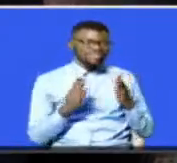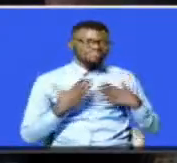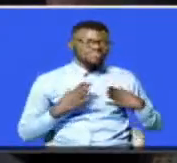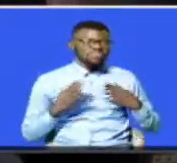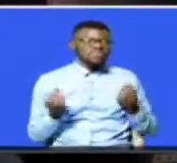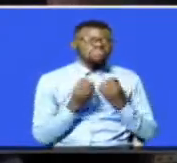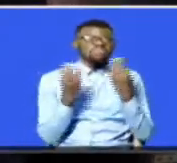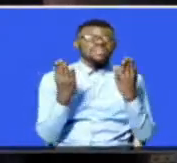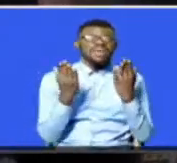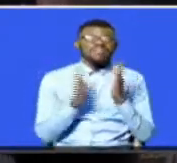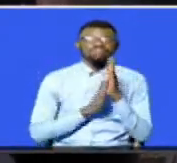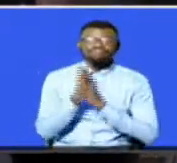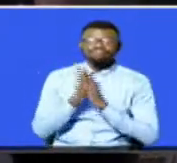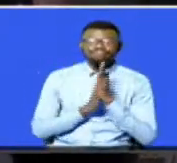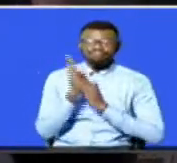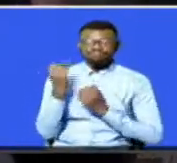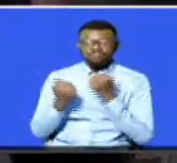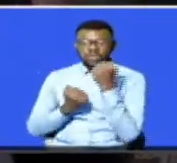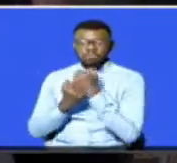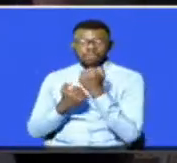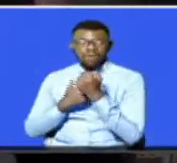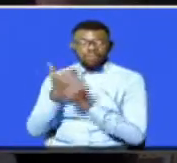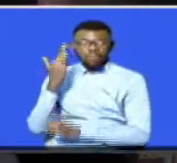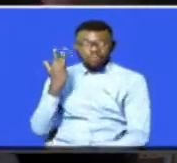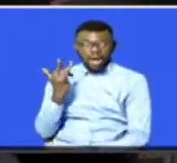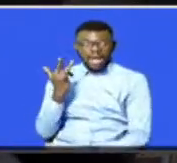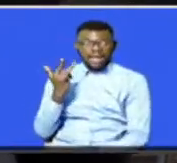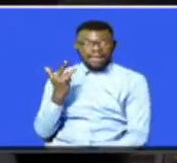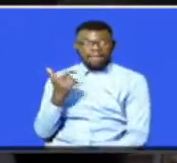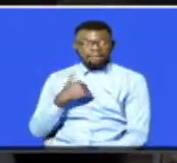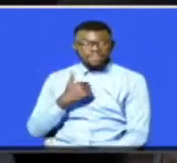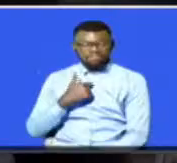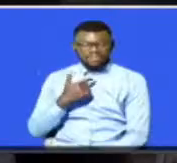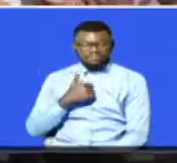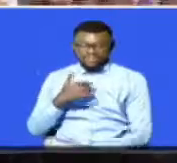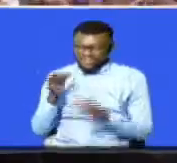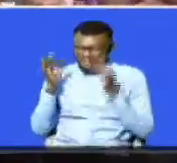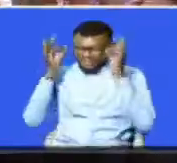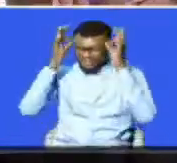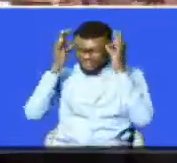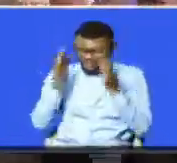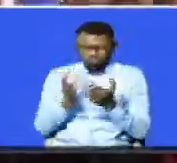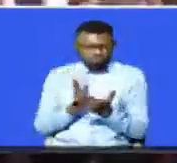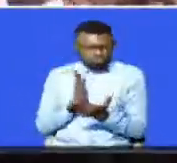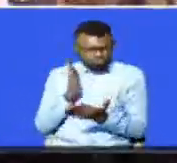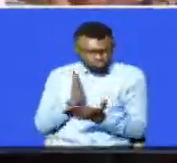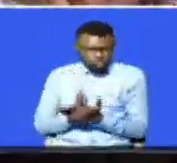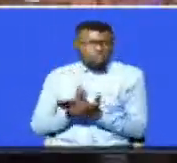supporters because of the ability to stand for what I believed was true.